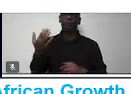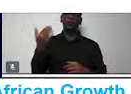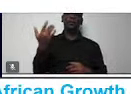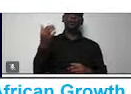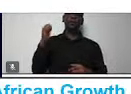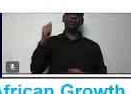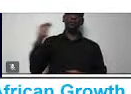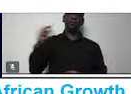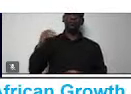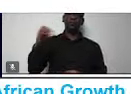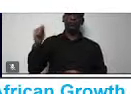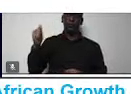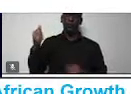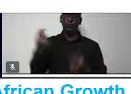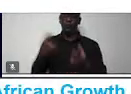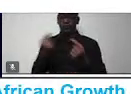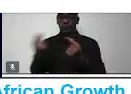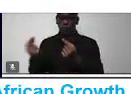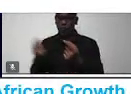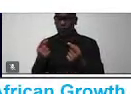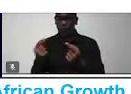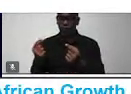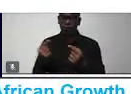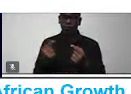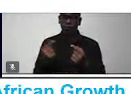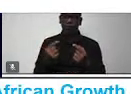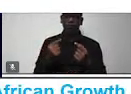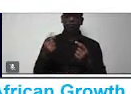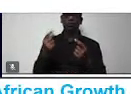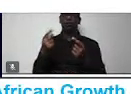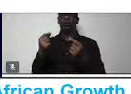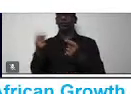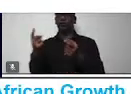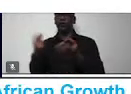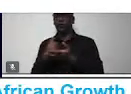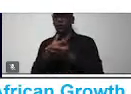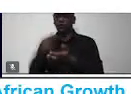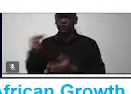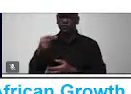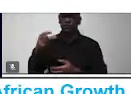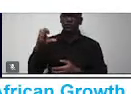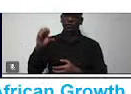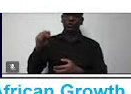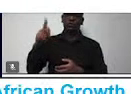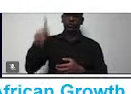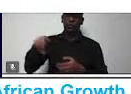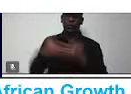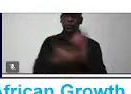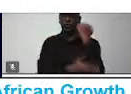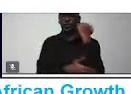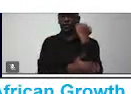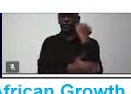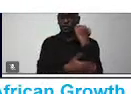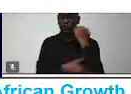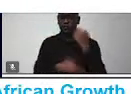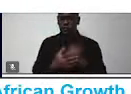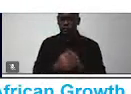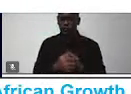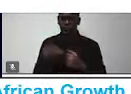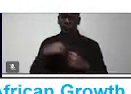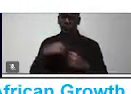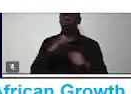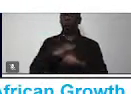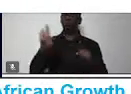the GSP program and expands it for countries like South Africa, who would otherwise not have access to those duty-free